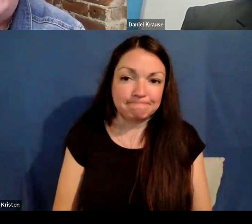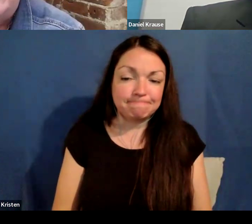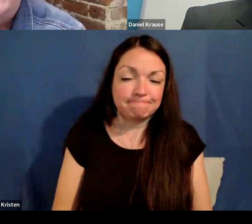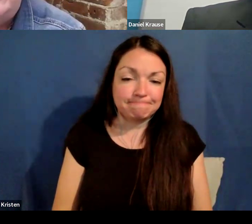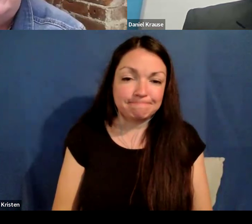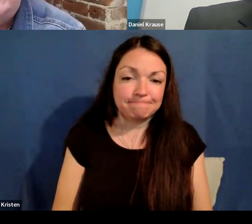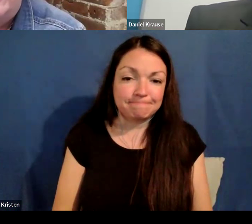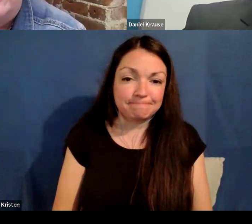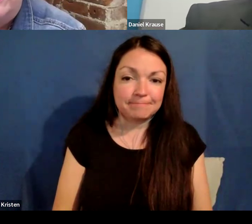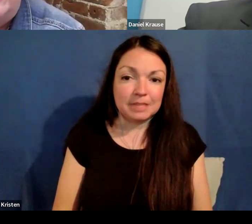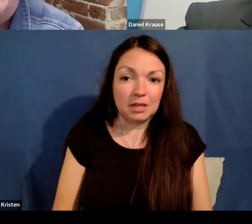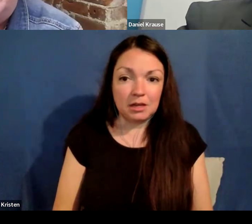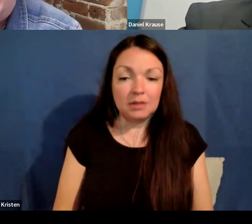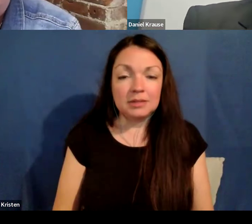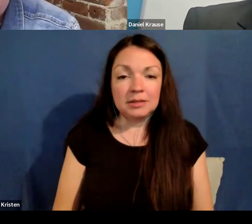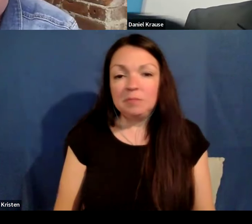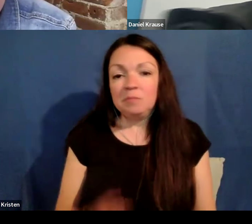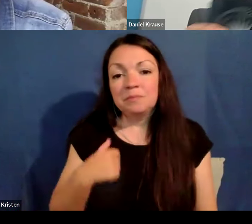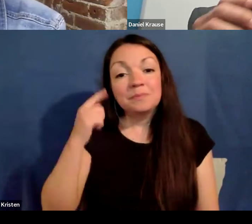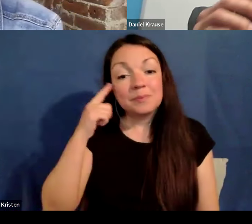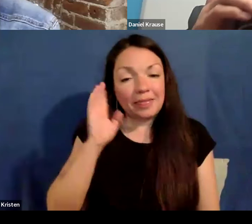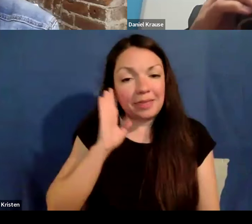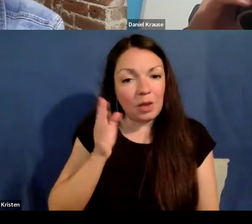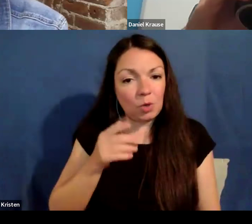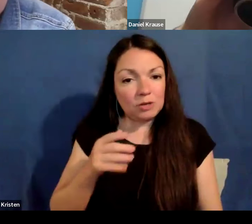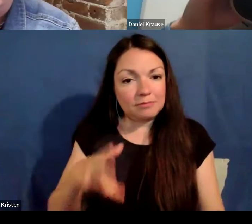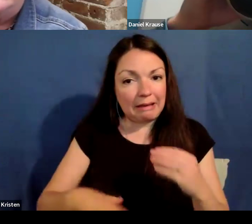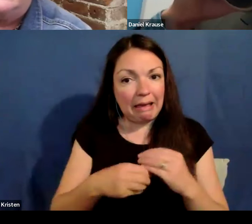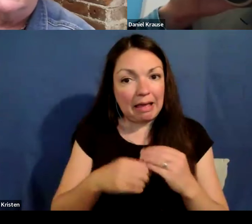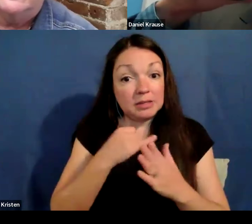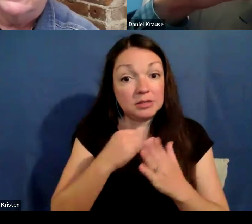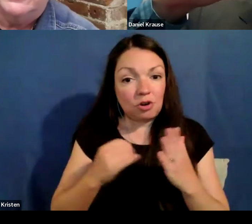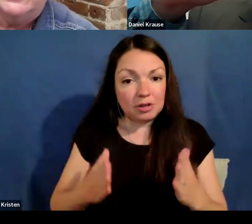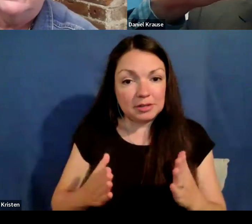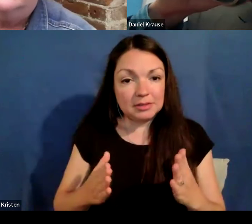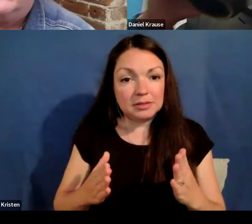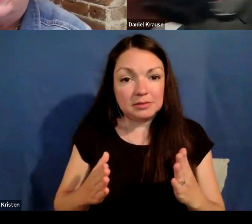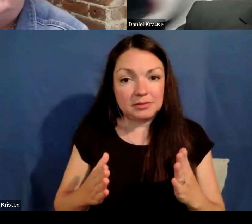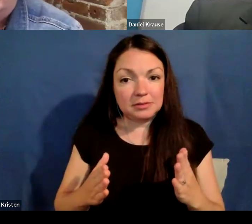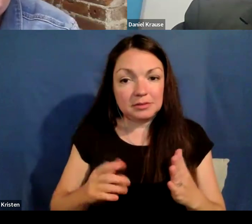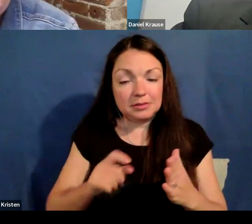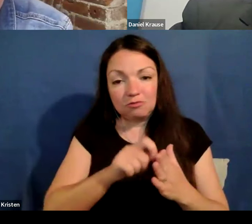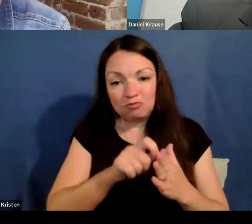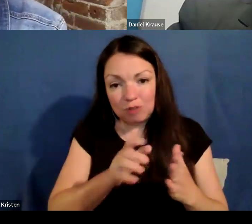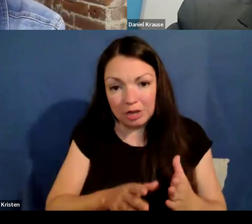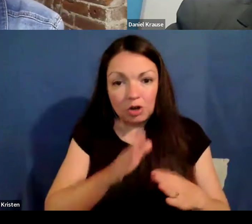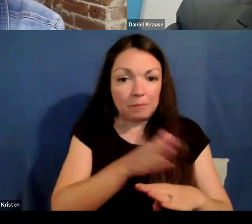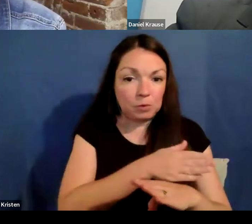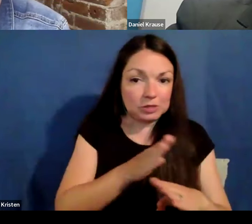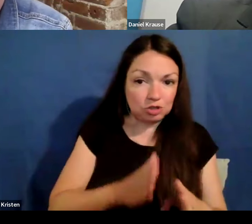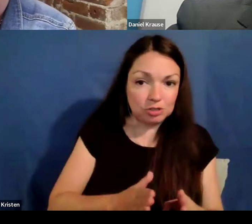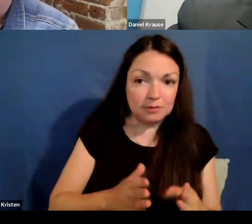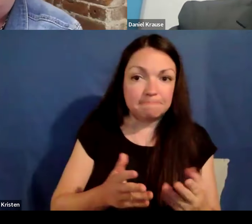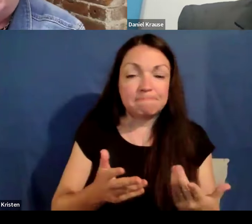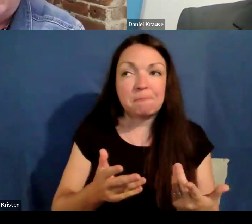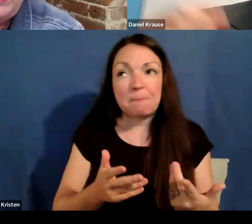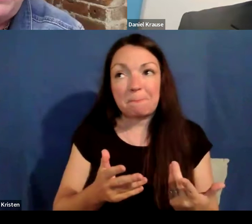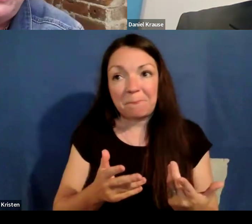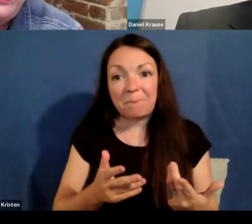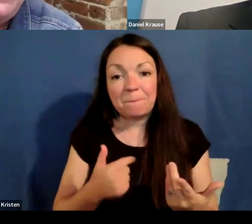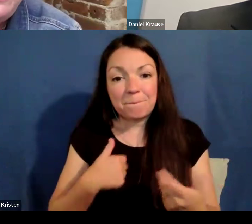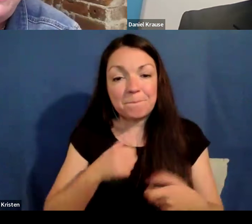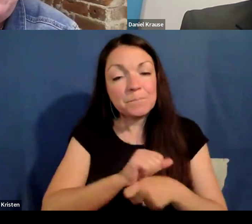I think the thing that I would say as an artist, as a writer, as a musician, I